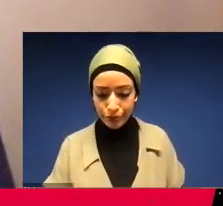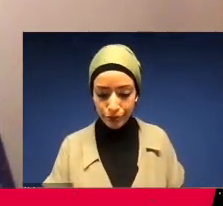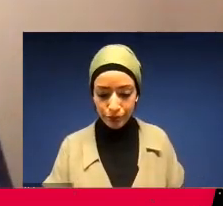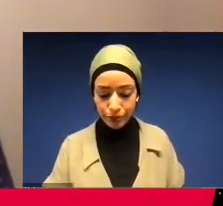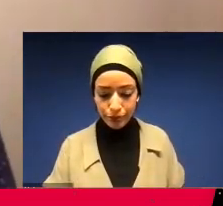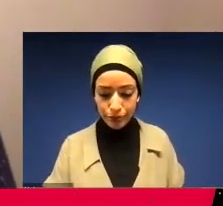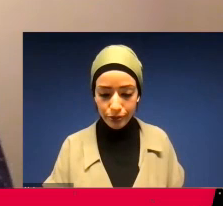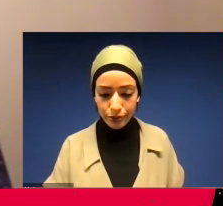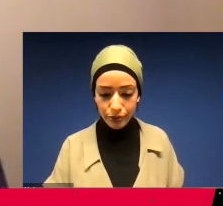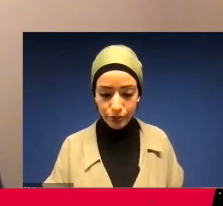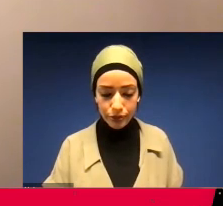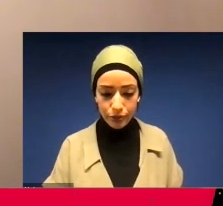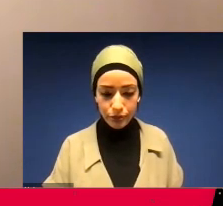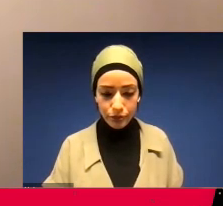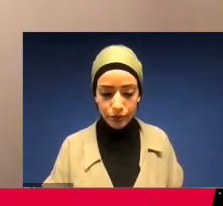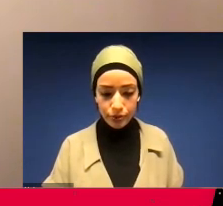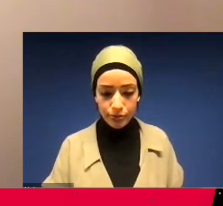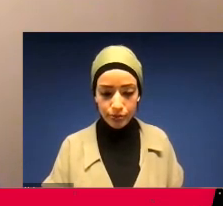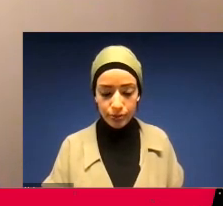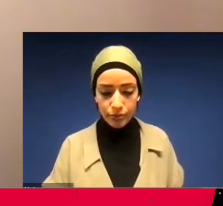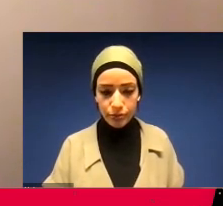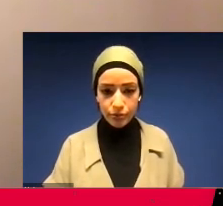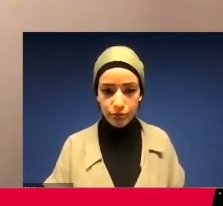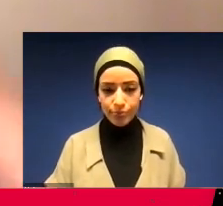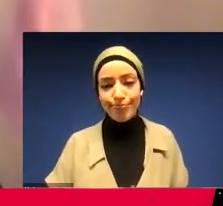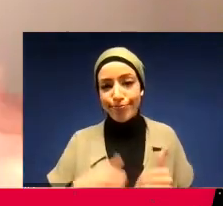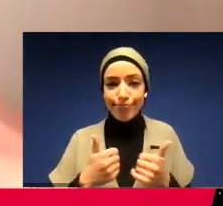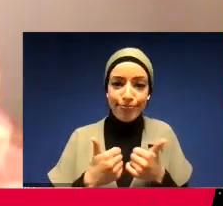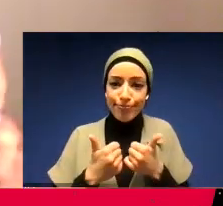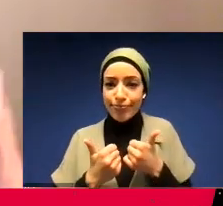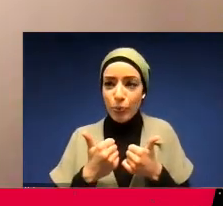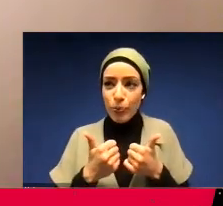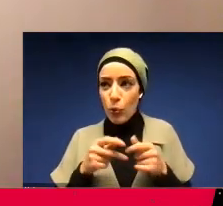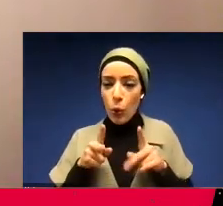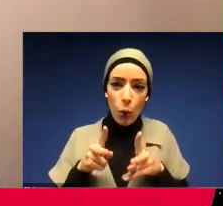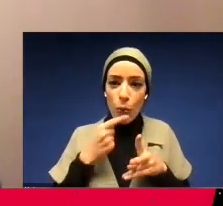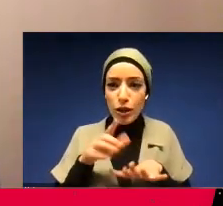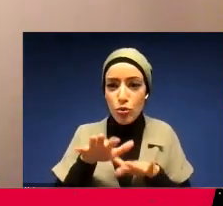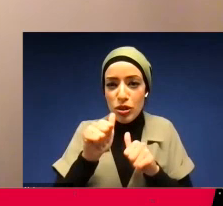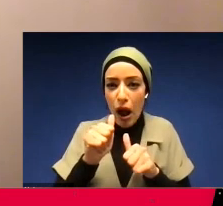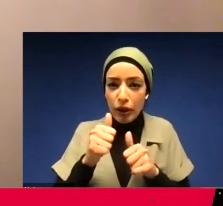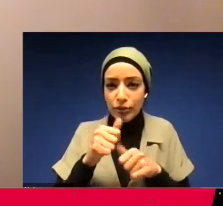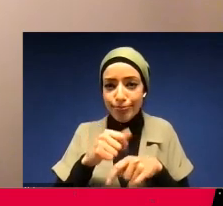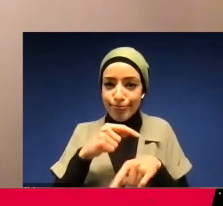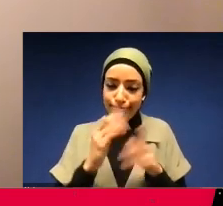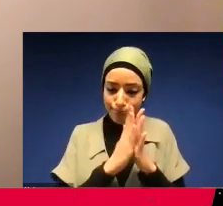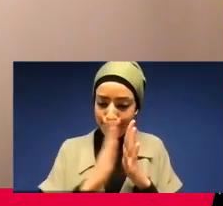it's perhaps this could be a good, yeah, way to get the questions going from